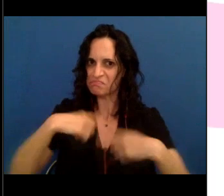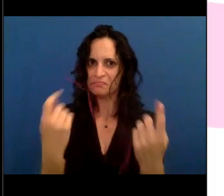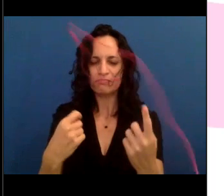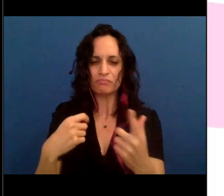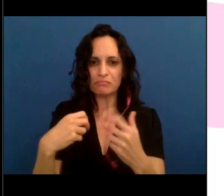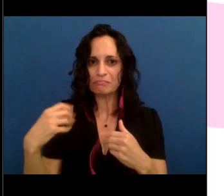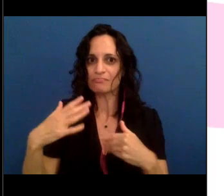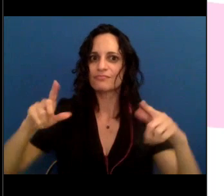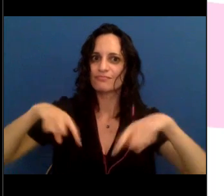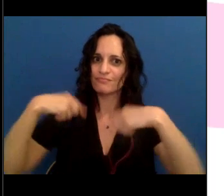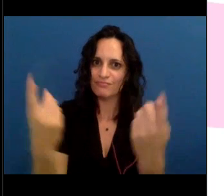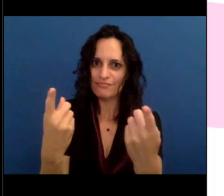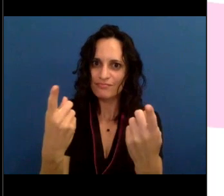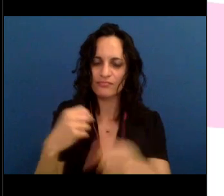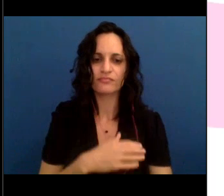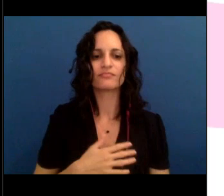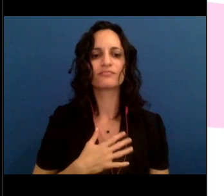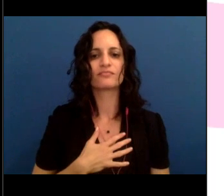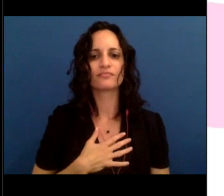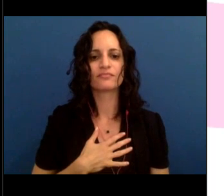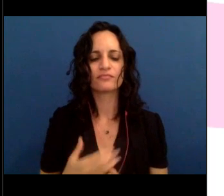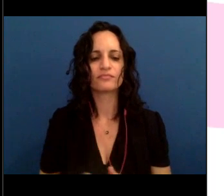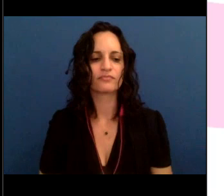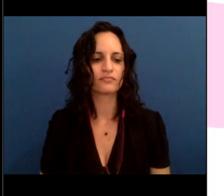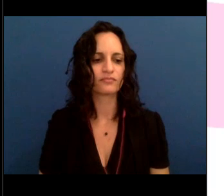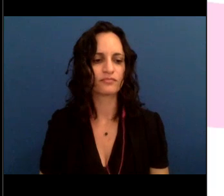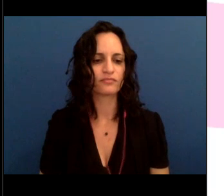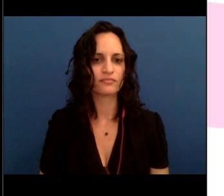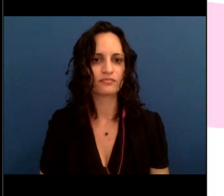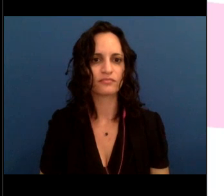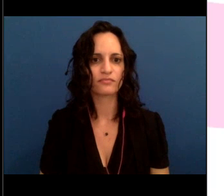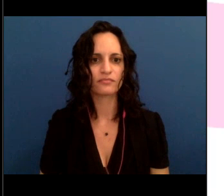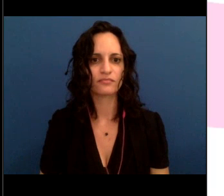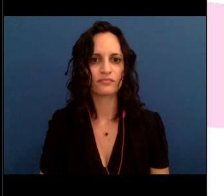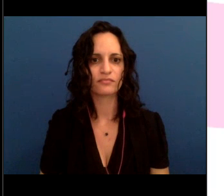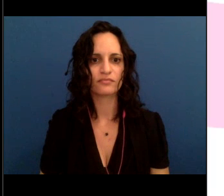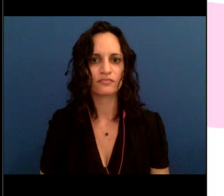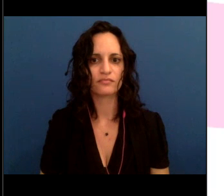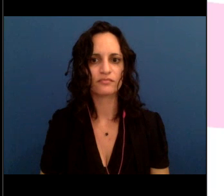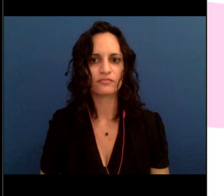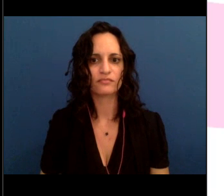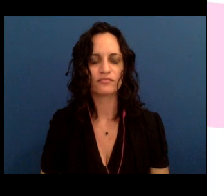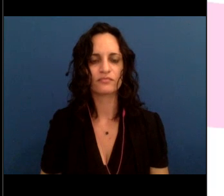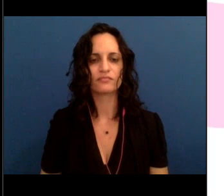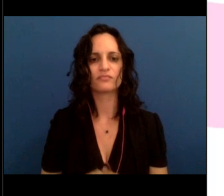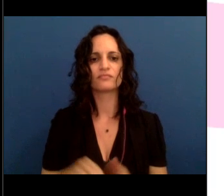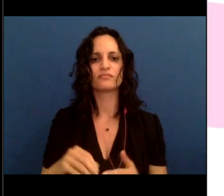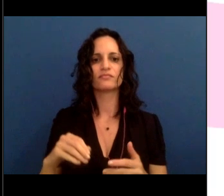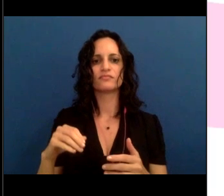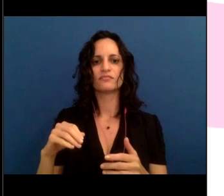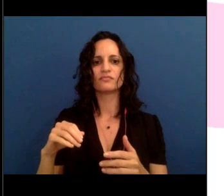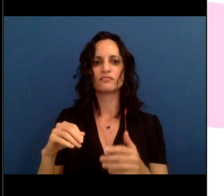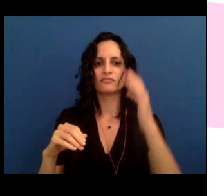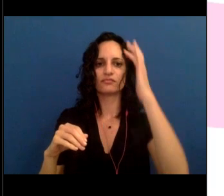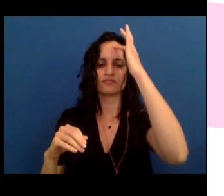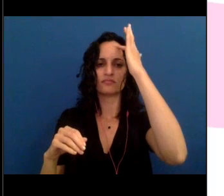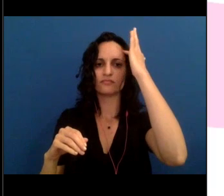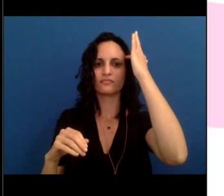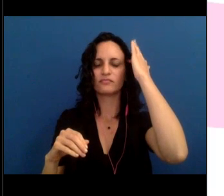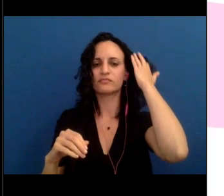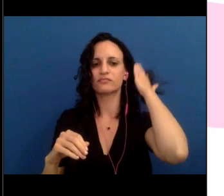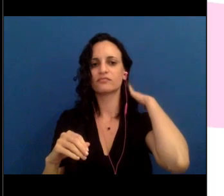arbiter of, or early arbiter of generativism, which is usually seen as the kind of monodisciplinary field or paradigm